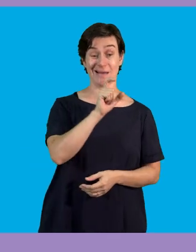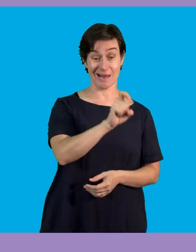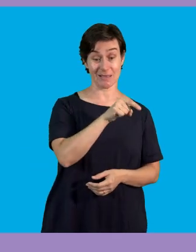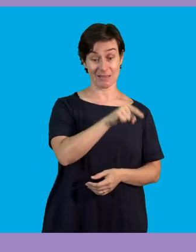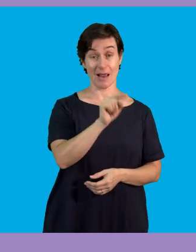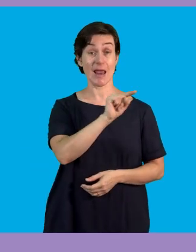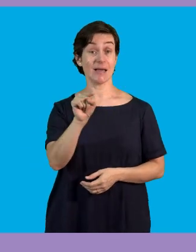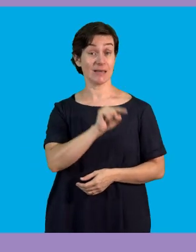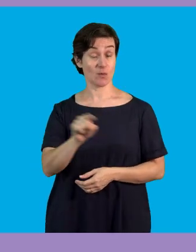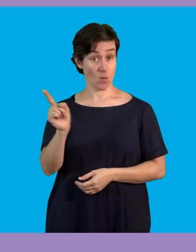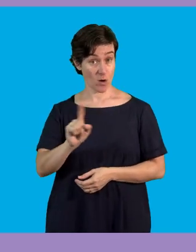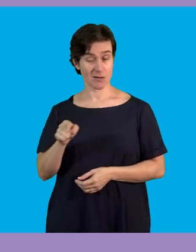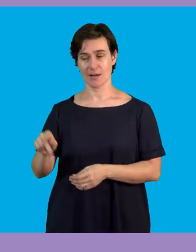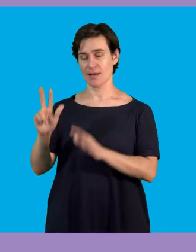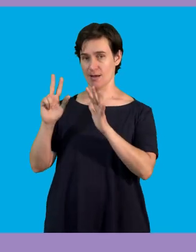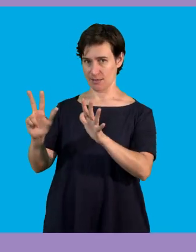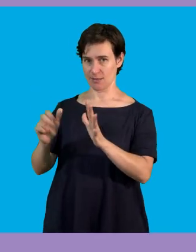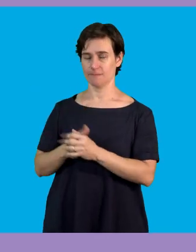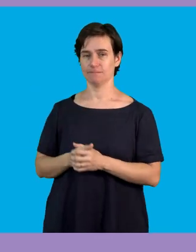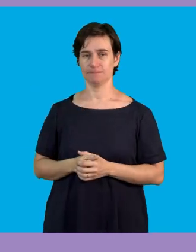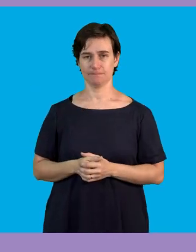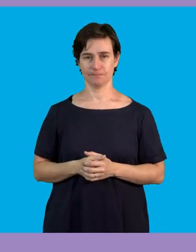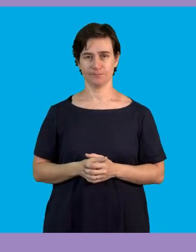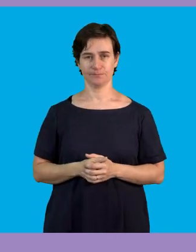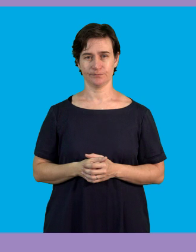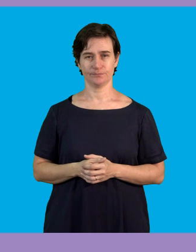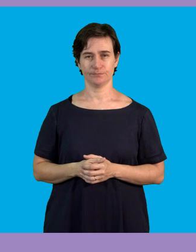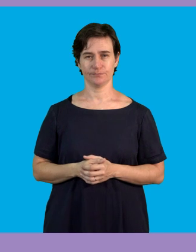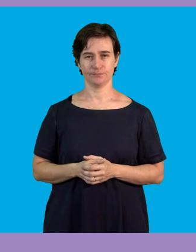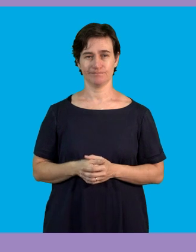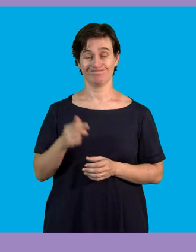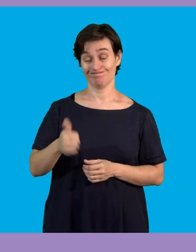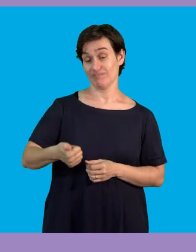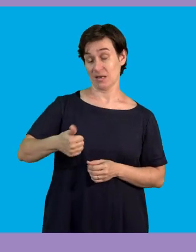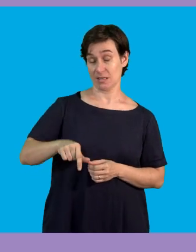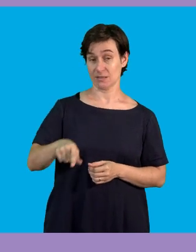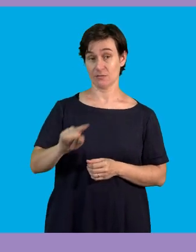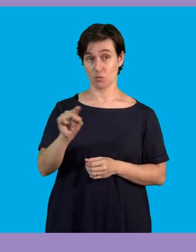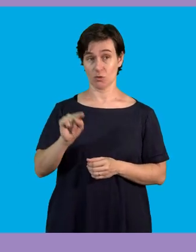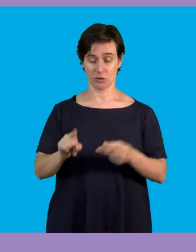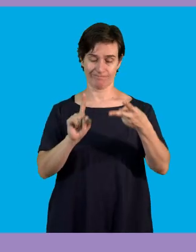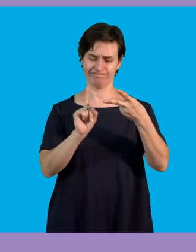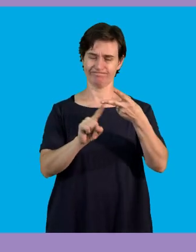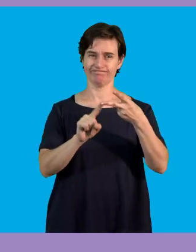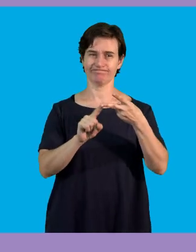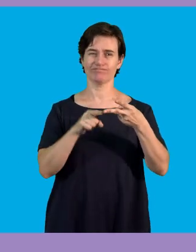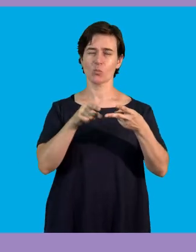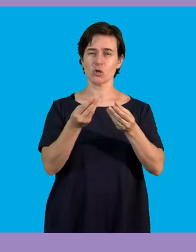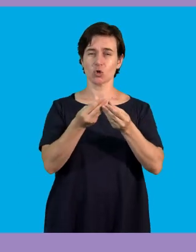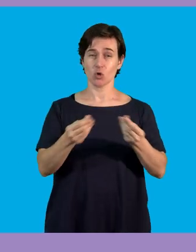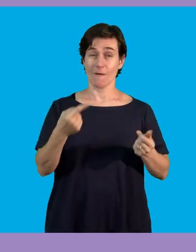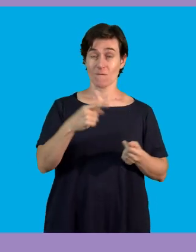So x represents 8 in that expression. Let's move on to the next one. The next